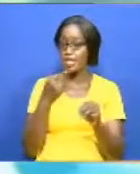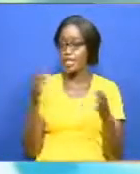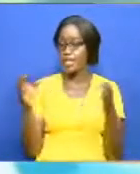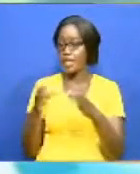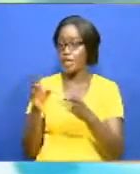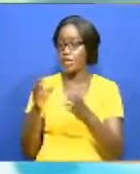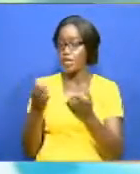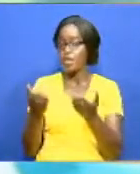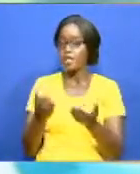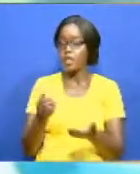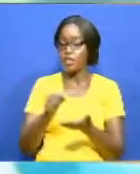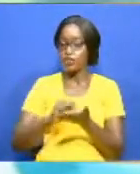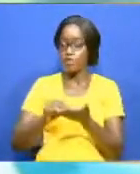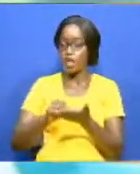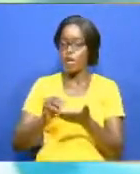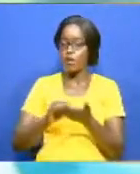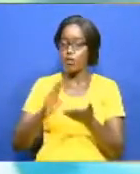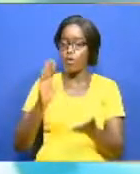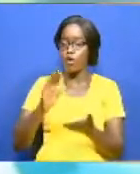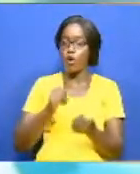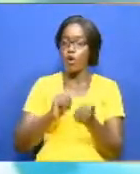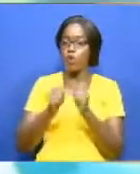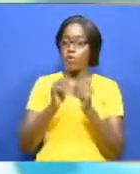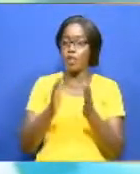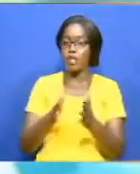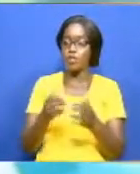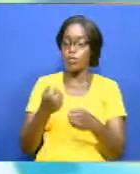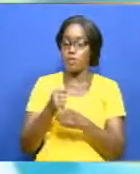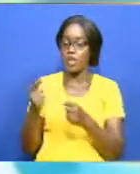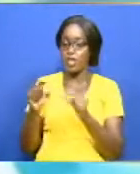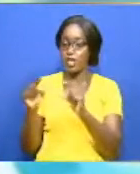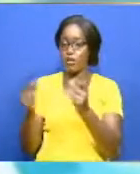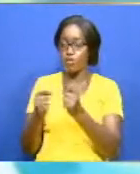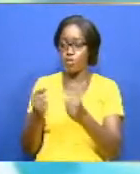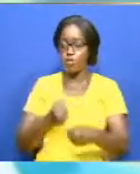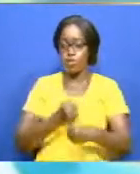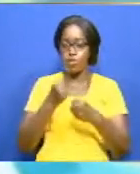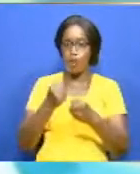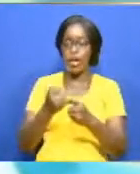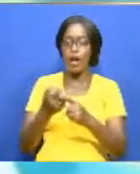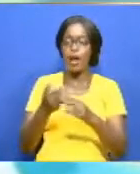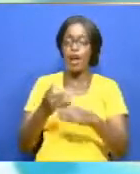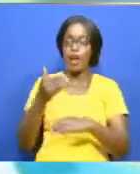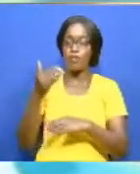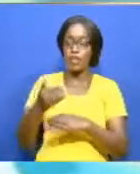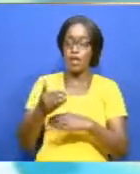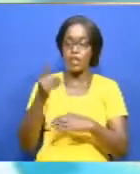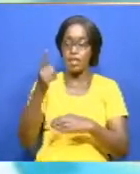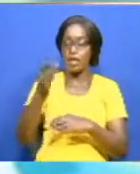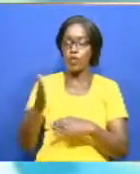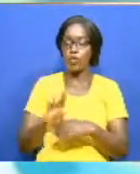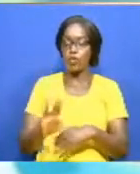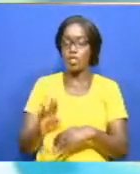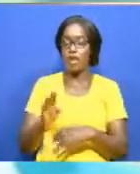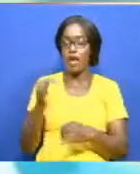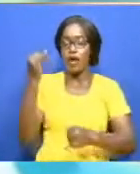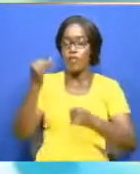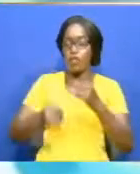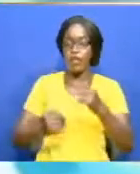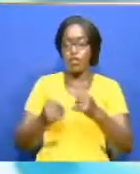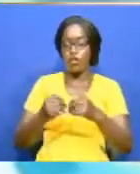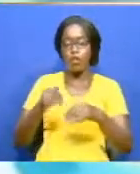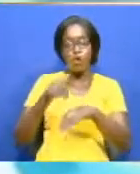to sign more players to make their squad stronger after their Europa League quarterfinal defeat by Sevilla last